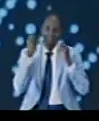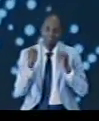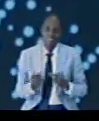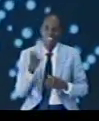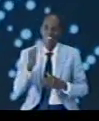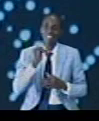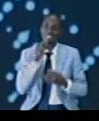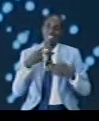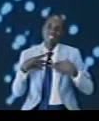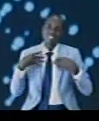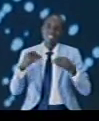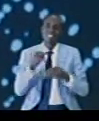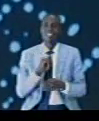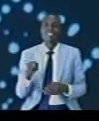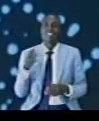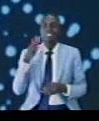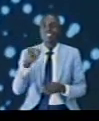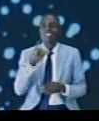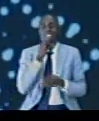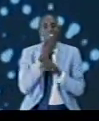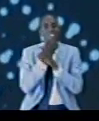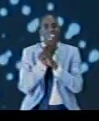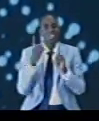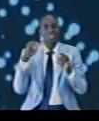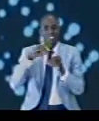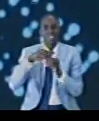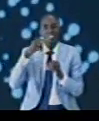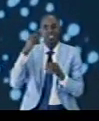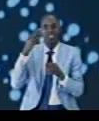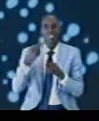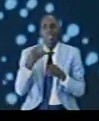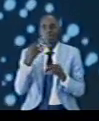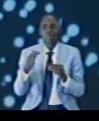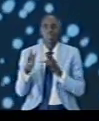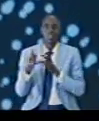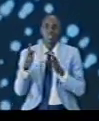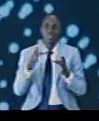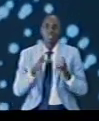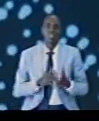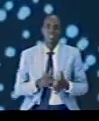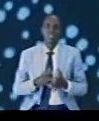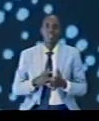healing, there is deliverance in the name of Jesus.